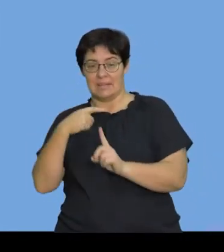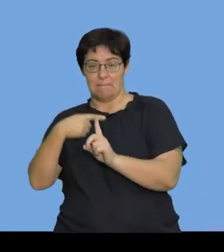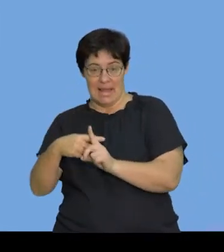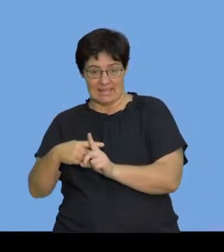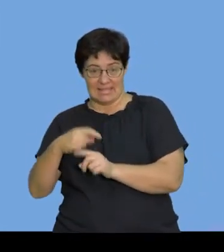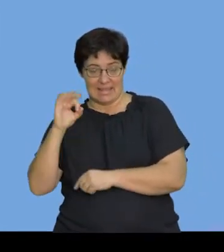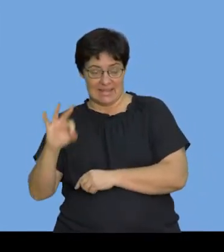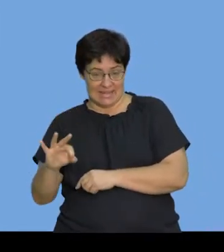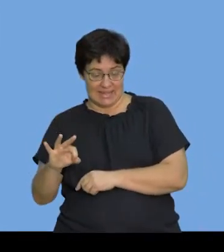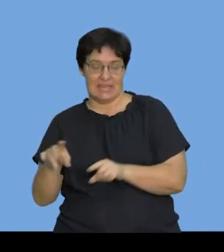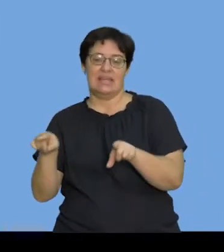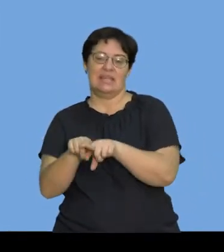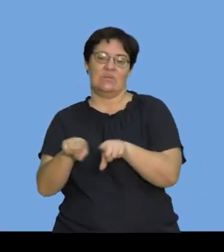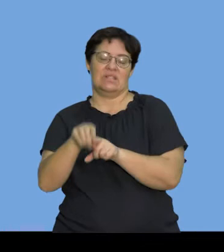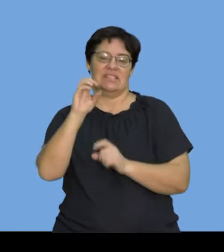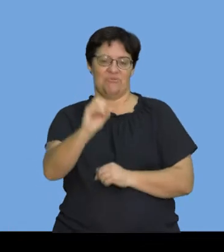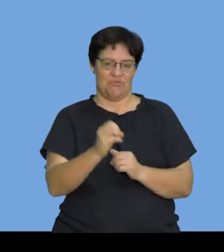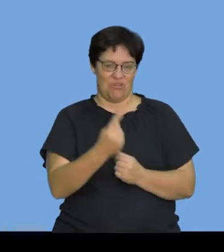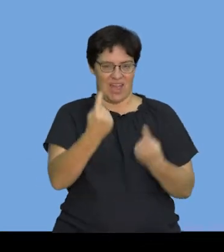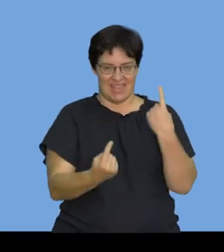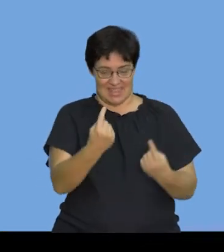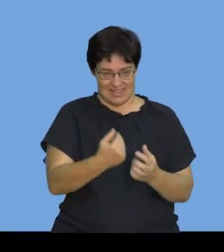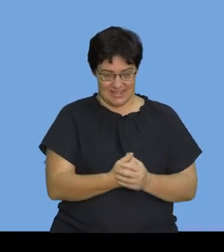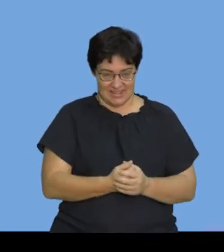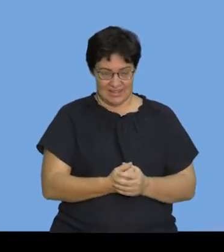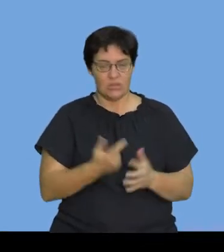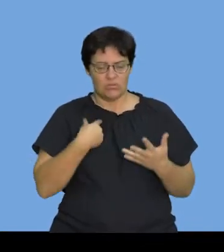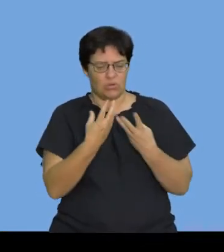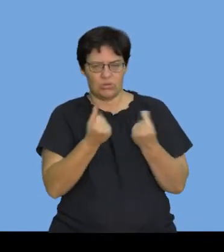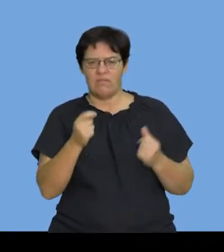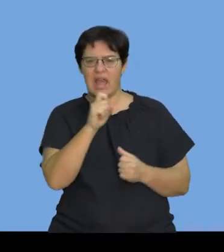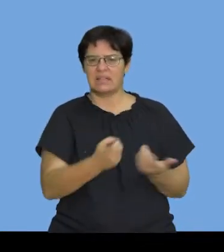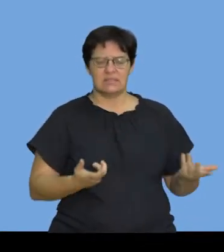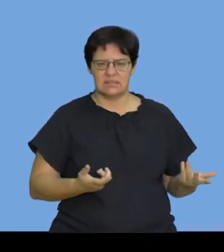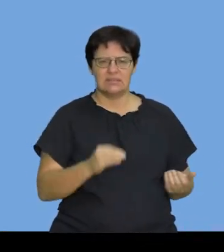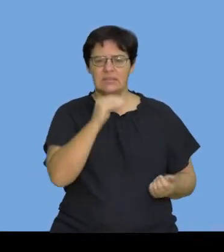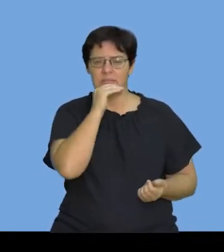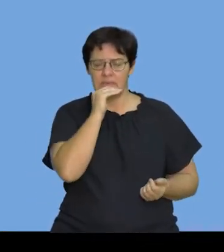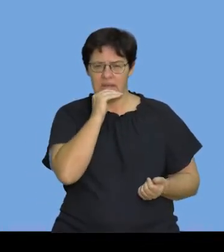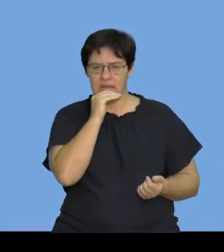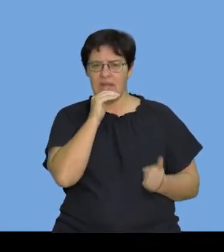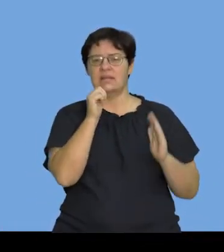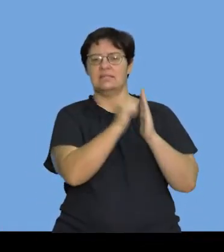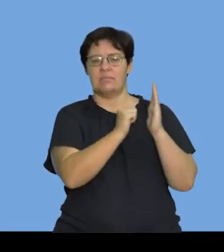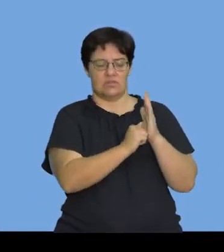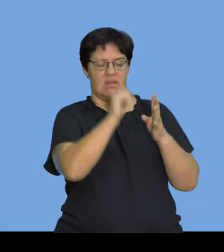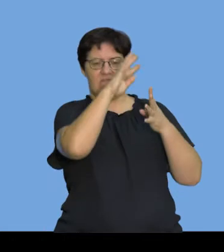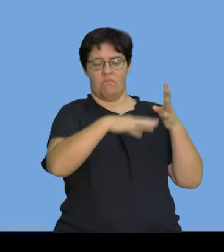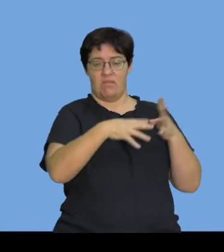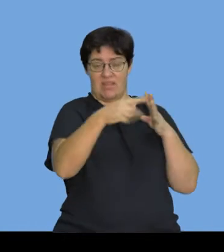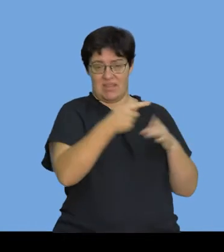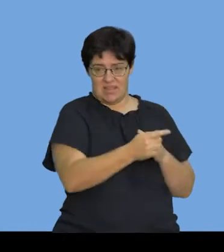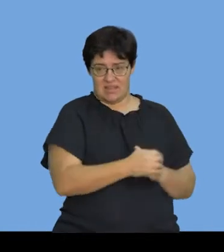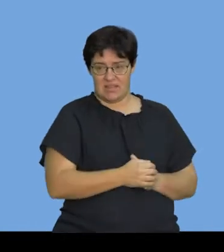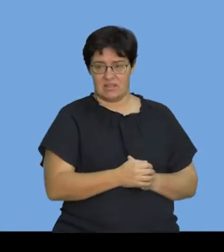3 equal to 0. And then you know to solve for x means that x must be the subject of the formula. It makes